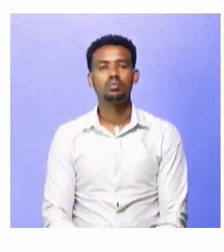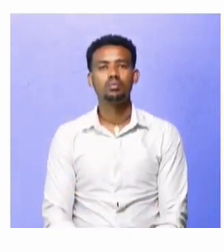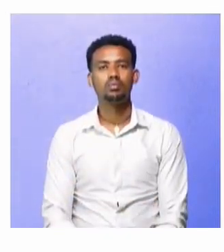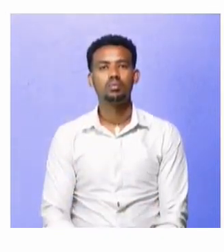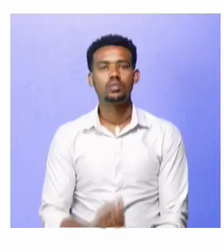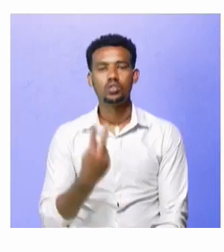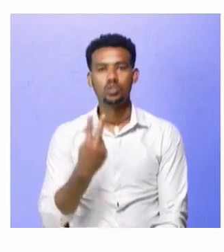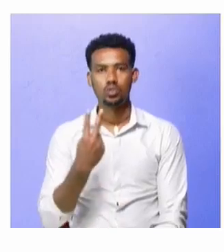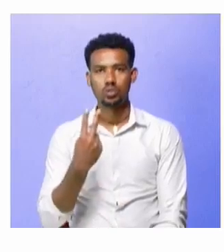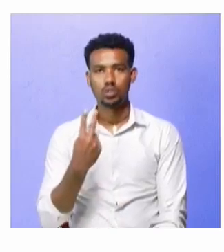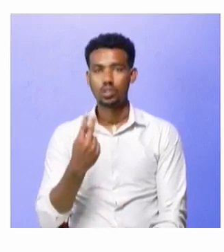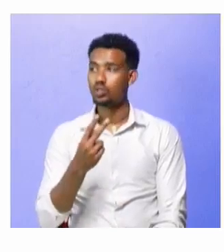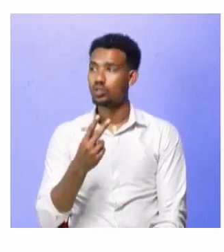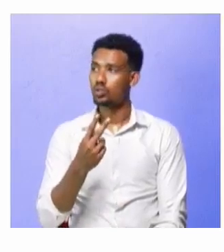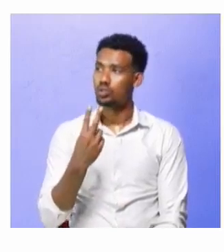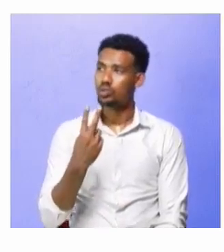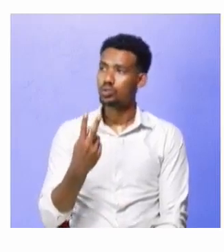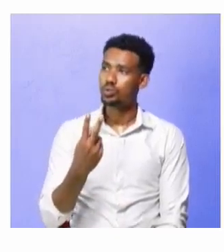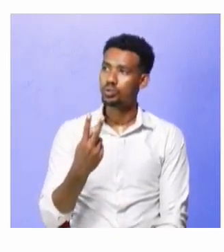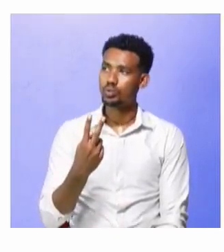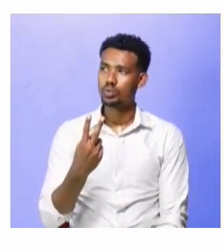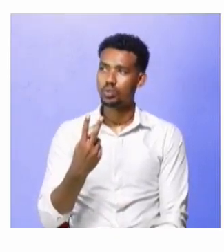to, into,